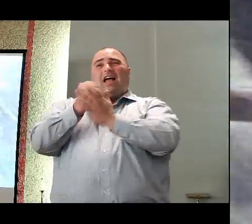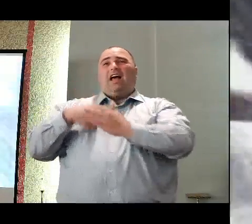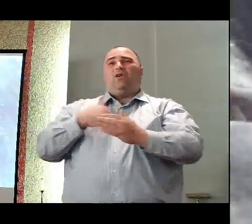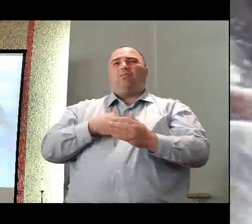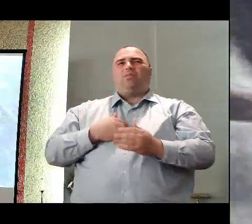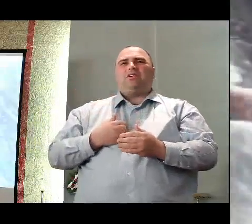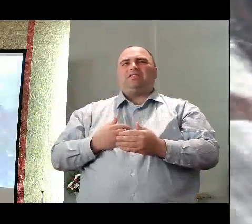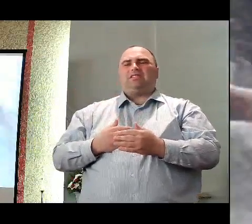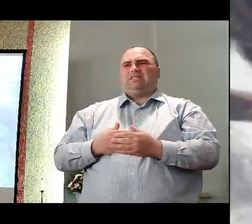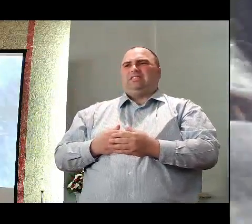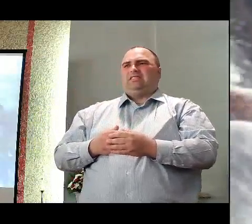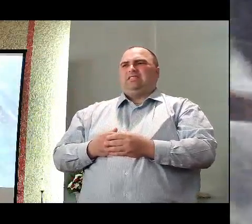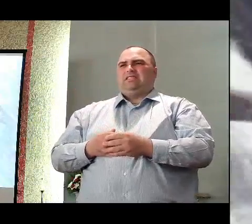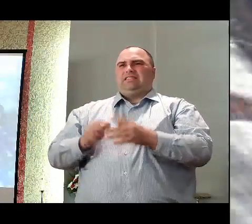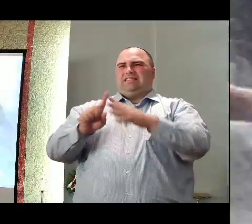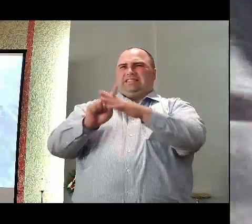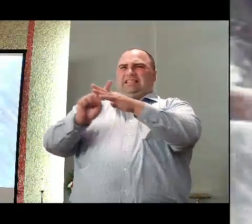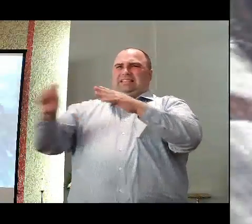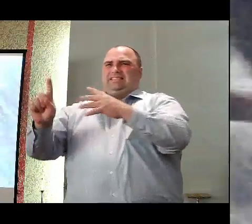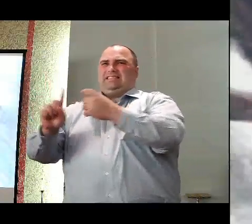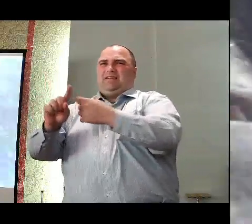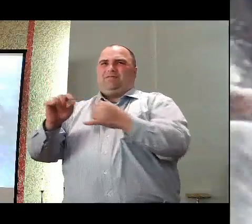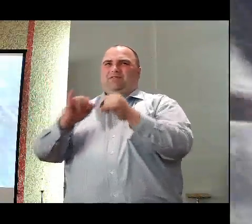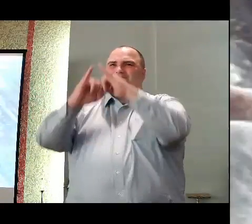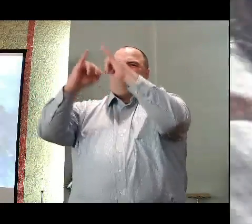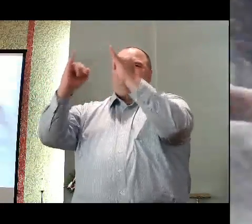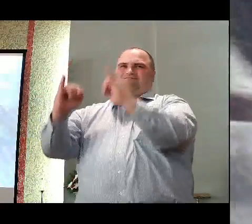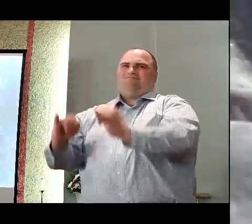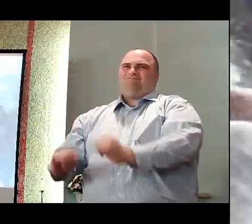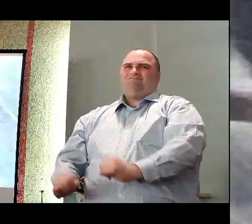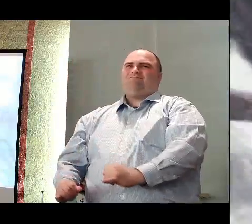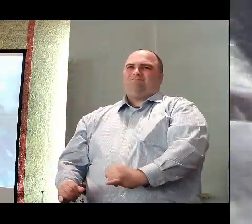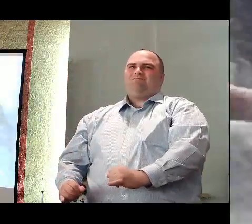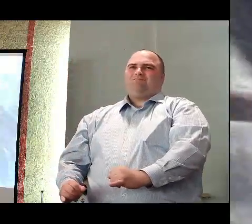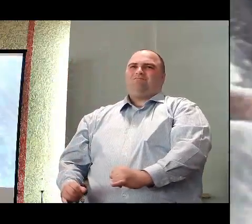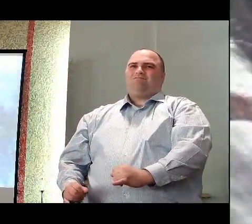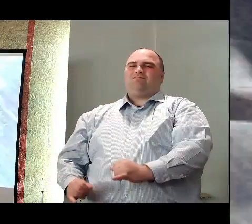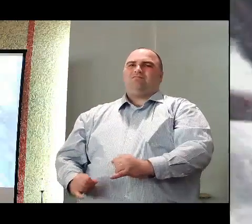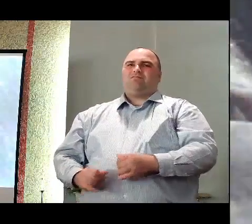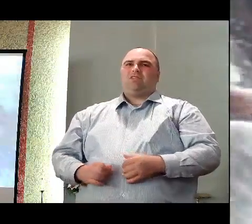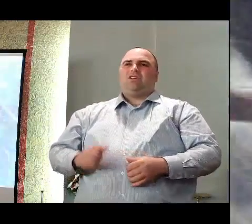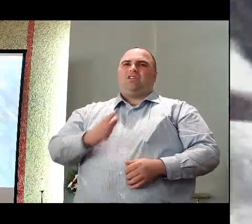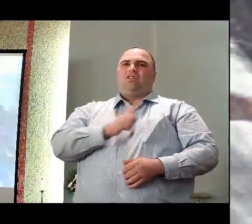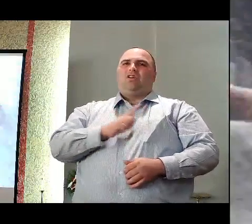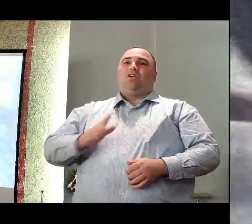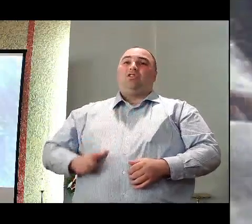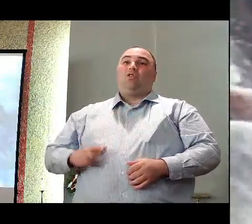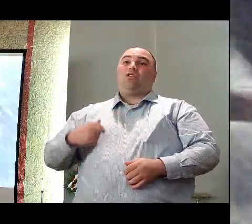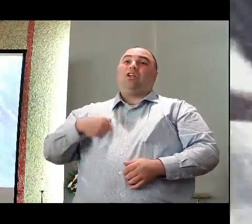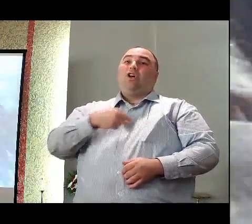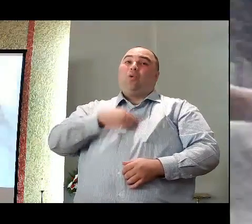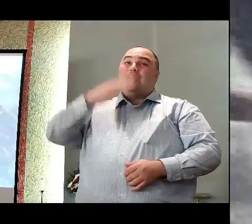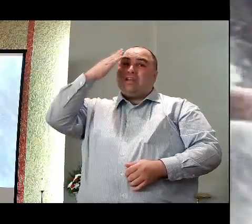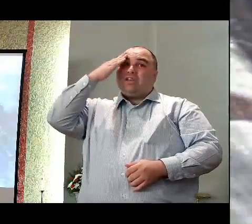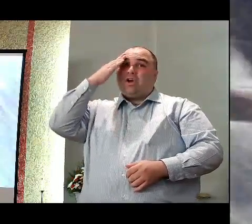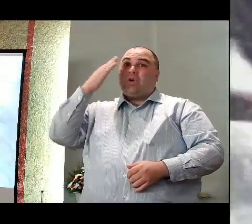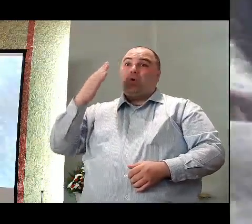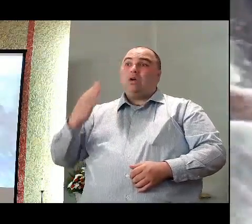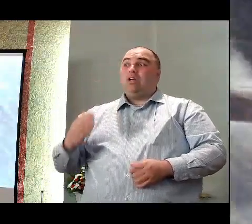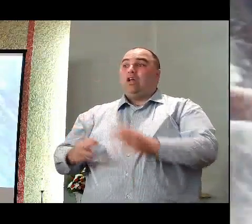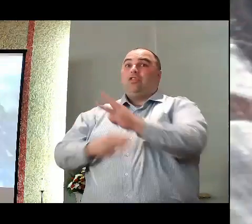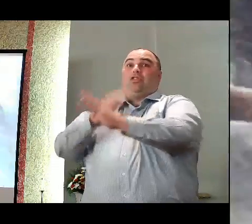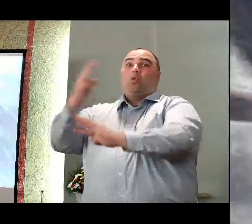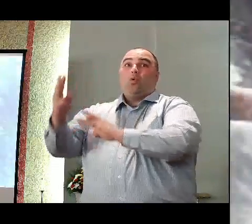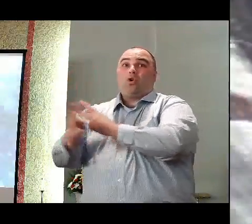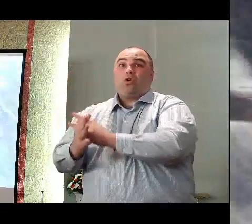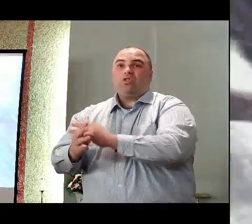and temptation and the passions of the flesh. We know, Lord, that they have overcome those who live in the world, but we thank